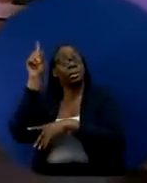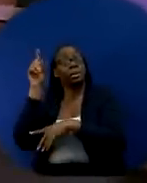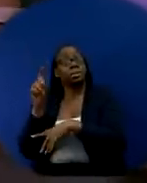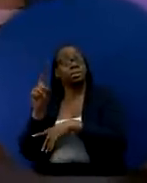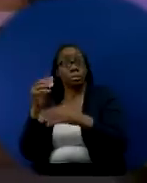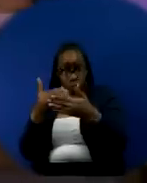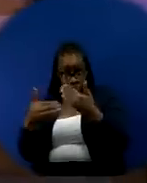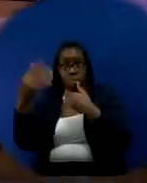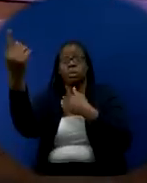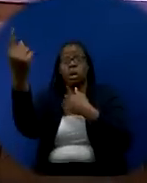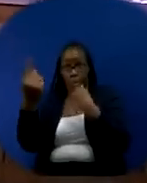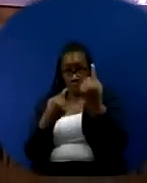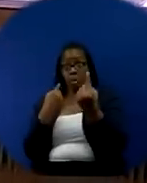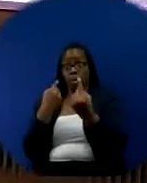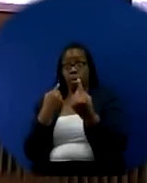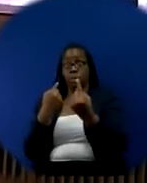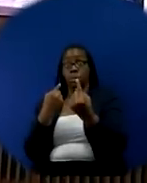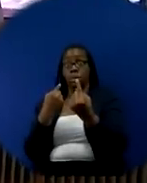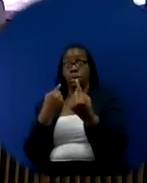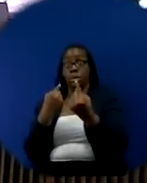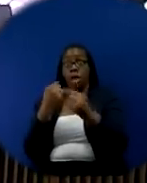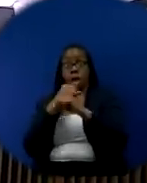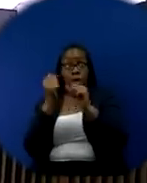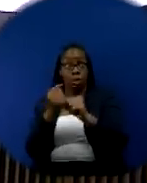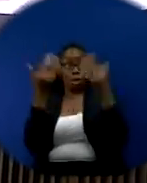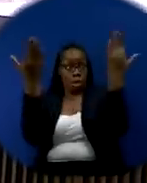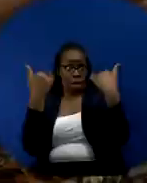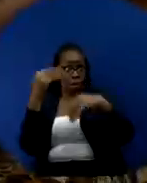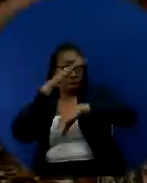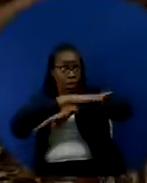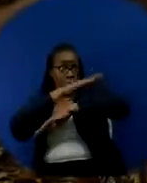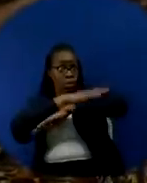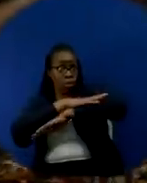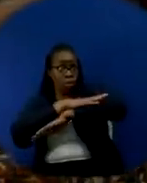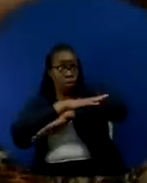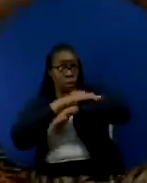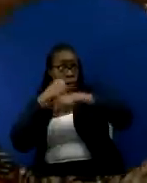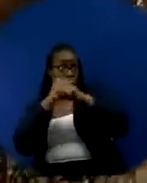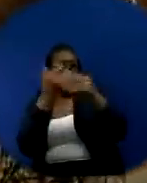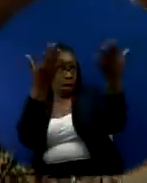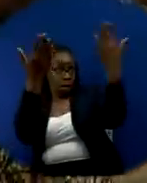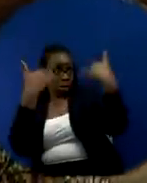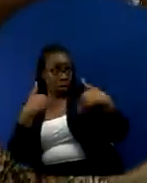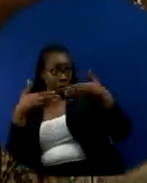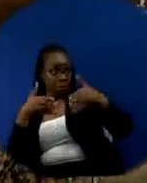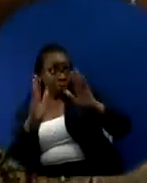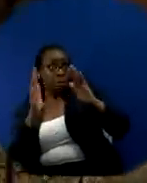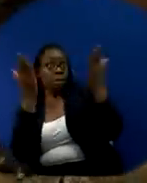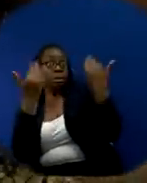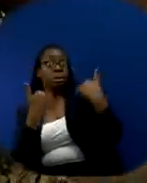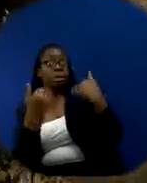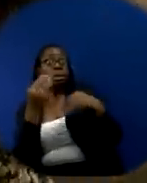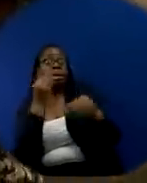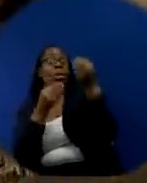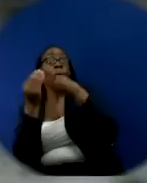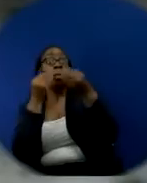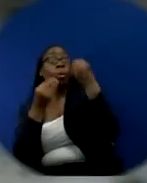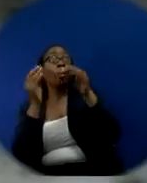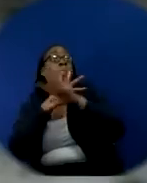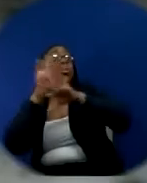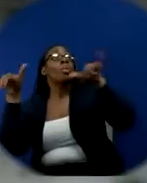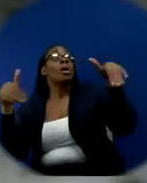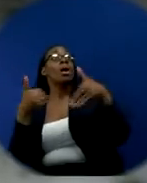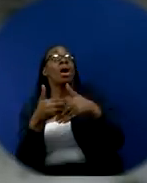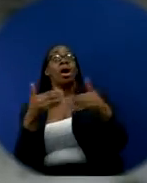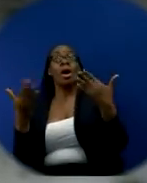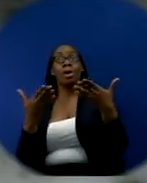or out? Are you making your way to the table? Are you making your way to the feast? When we all get there, we're